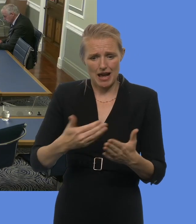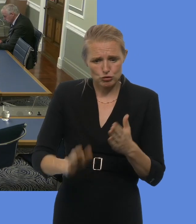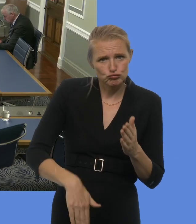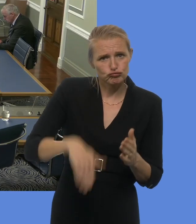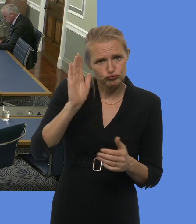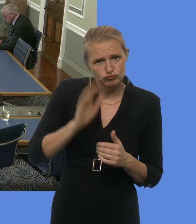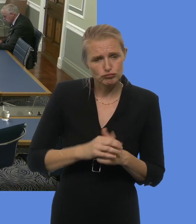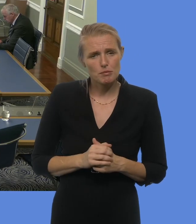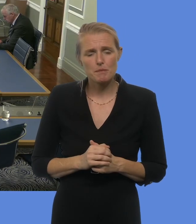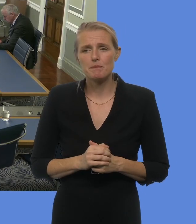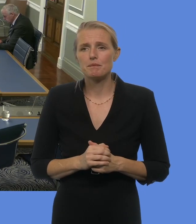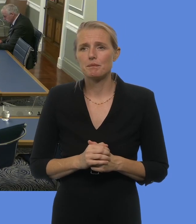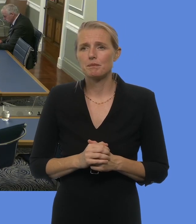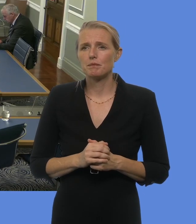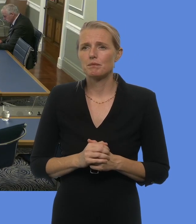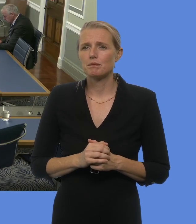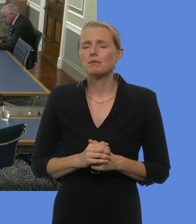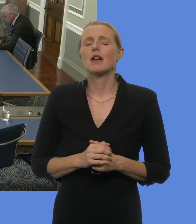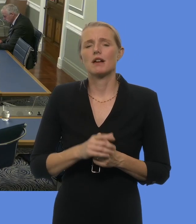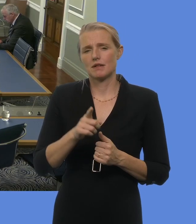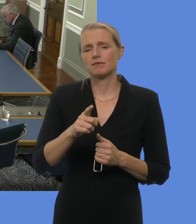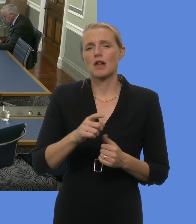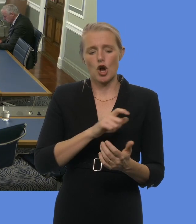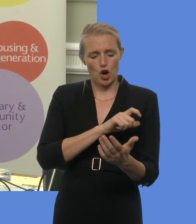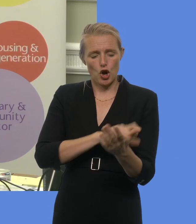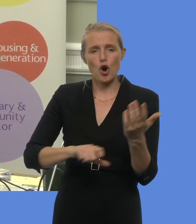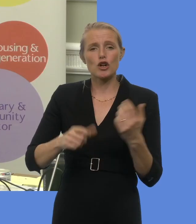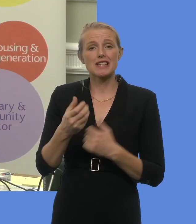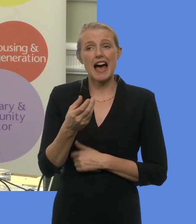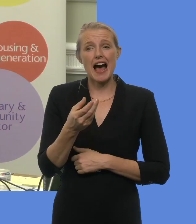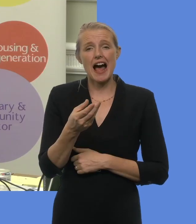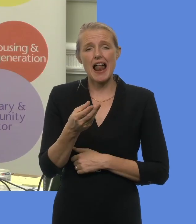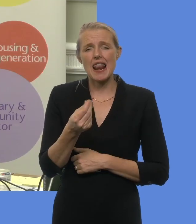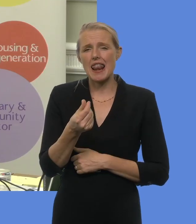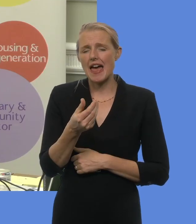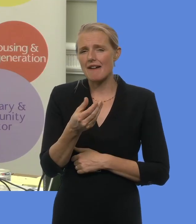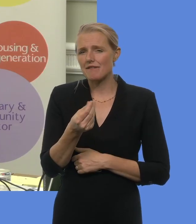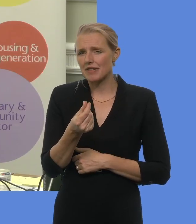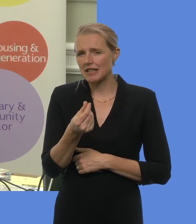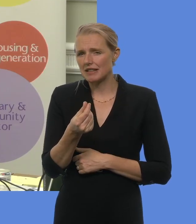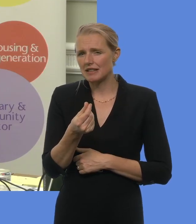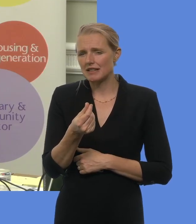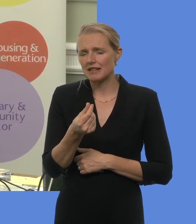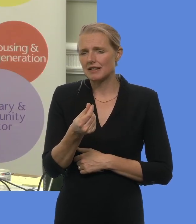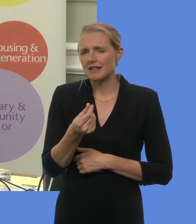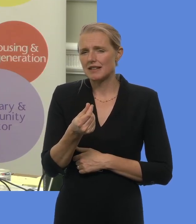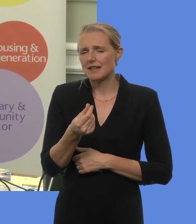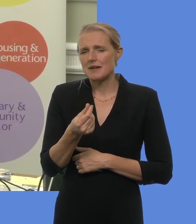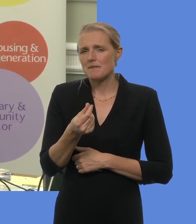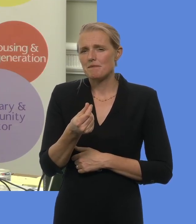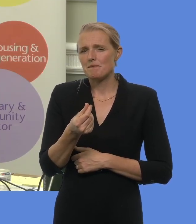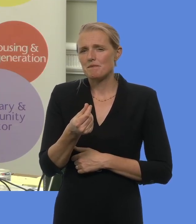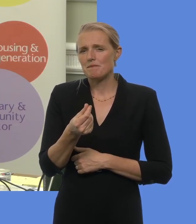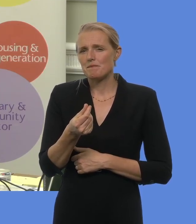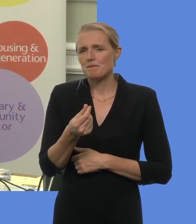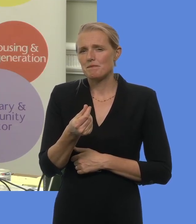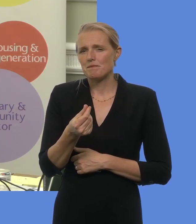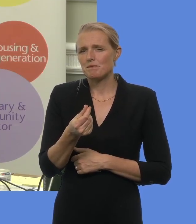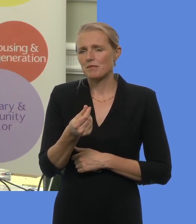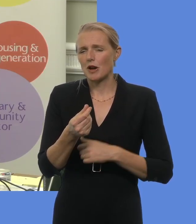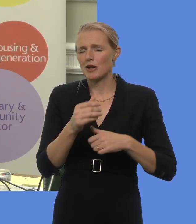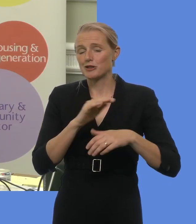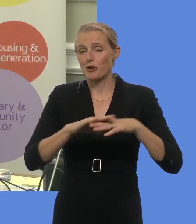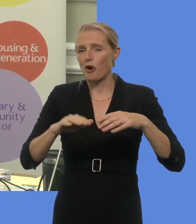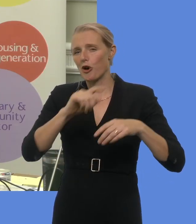And then I think it's down to the last two. So clause 11, although not directly linked to, not directly under clause 1 and 2